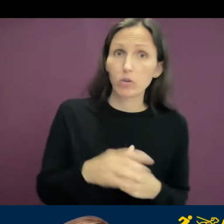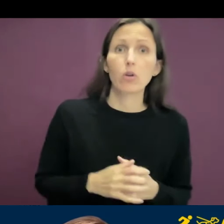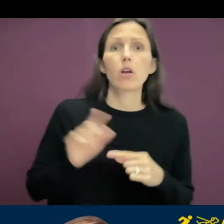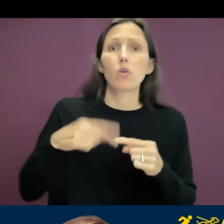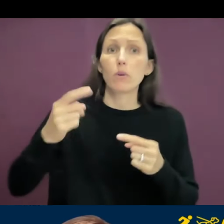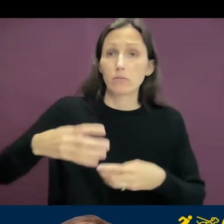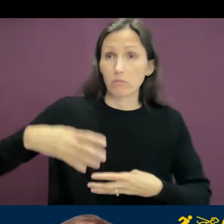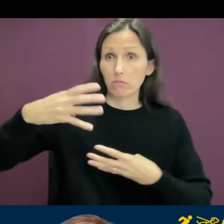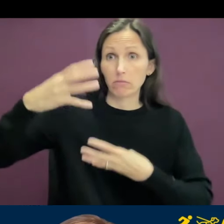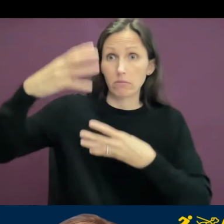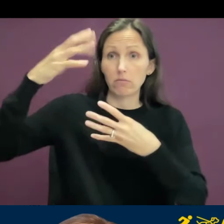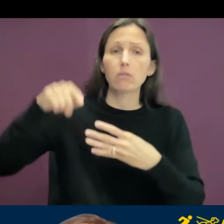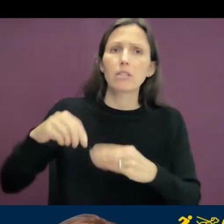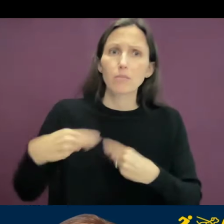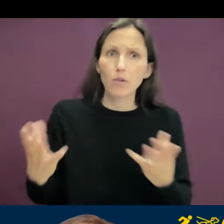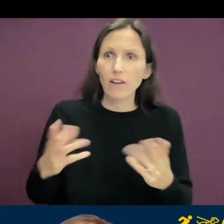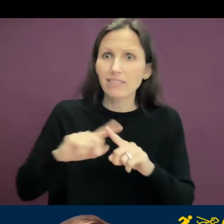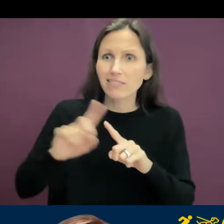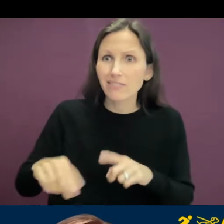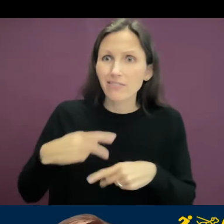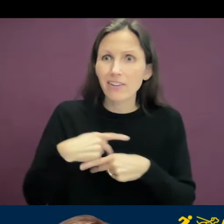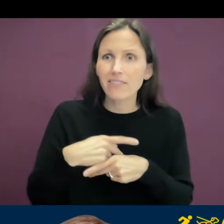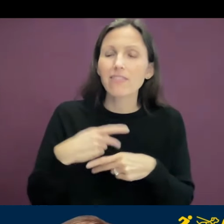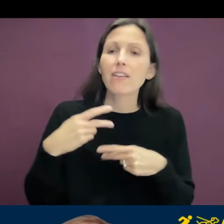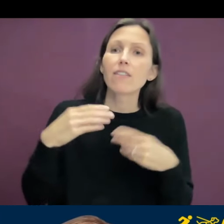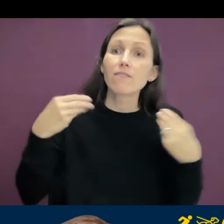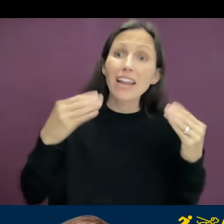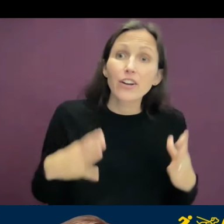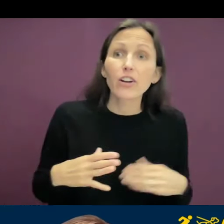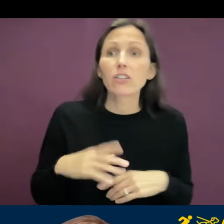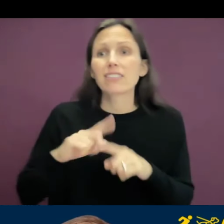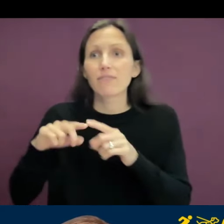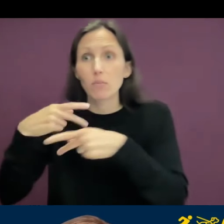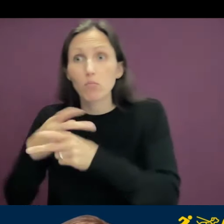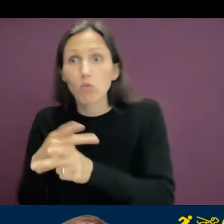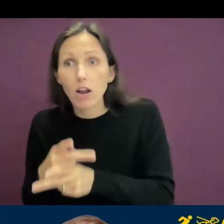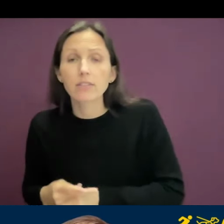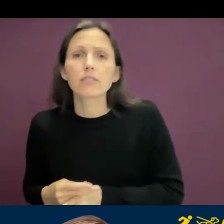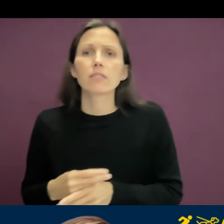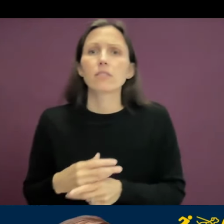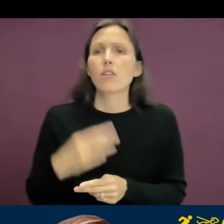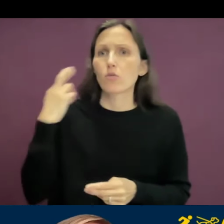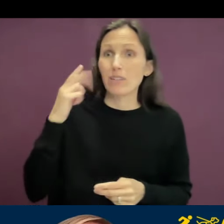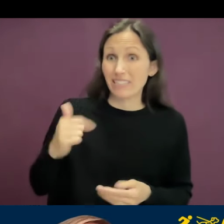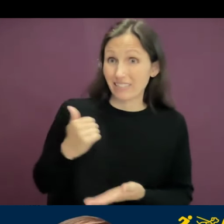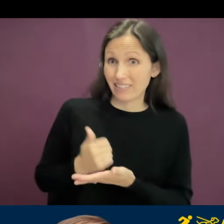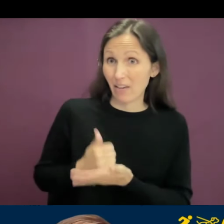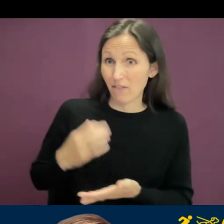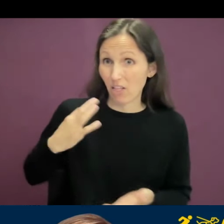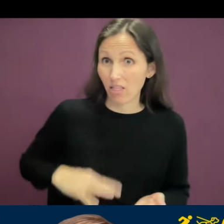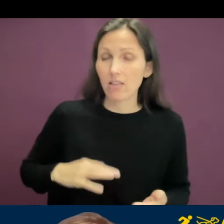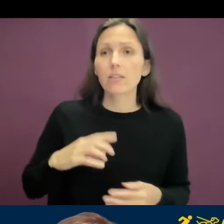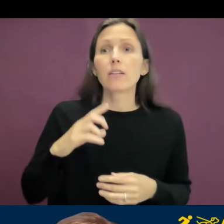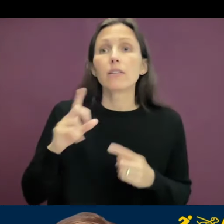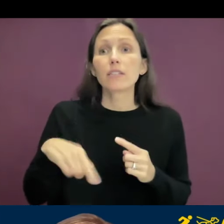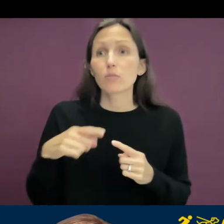provide information on vendors and products. The reason why this is so helpful in the search is because considering headphones